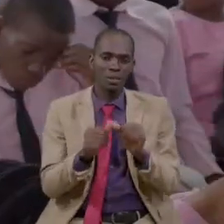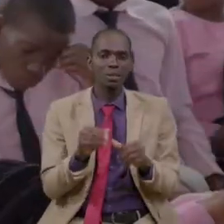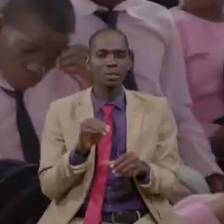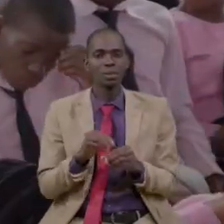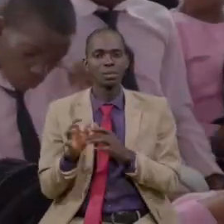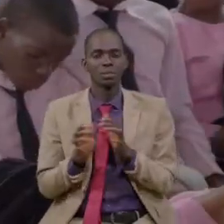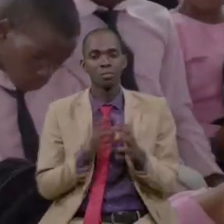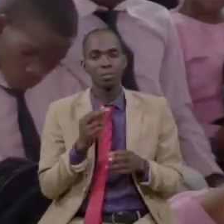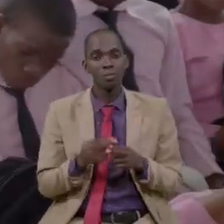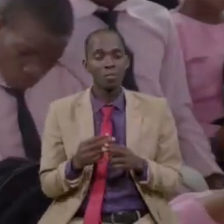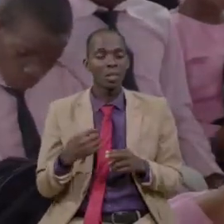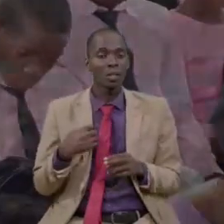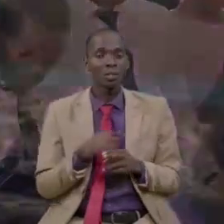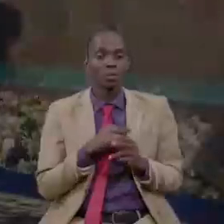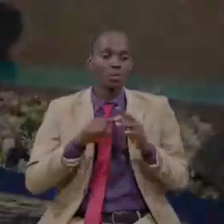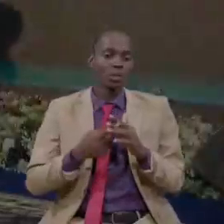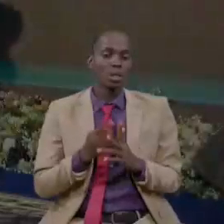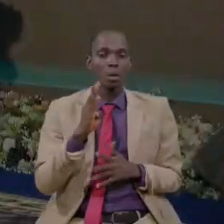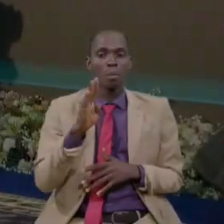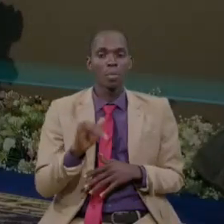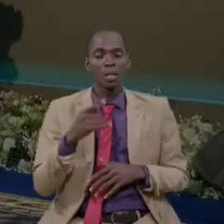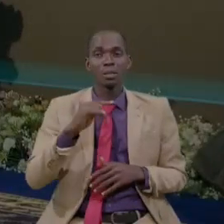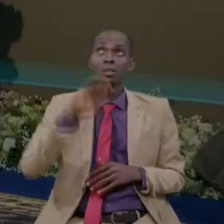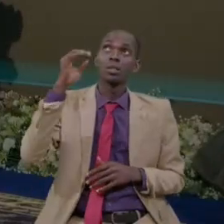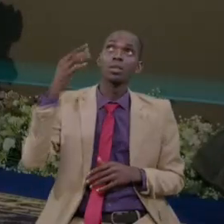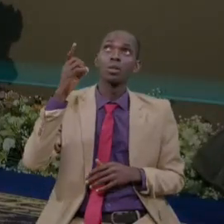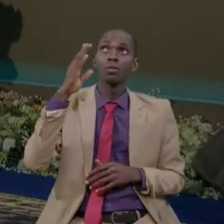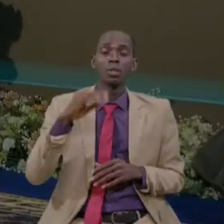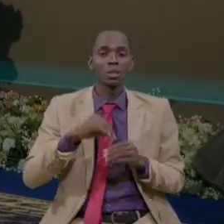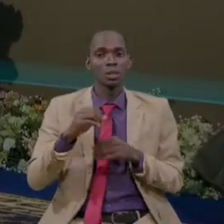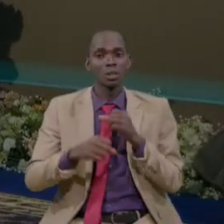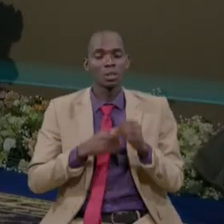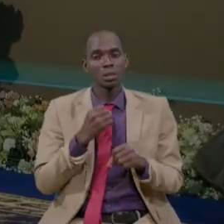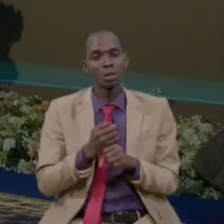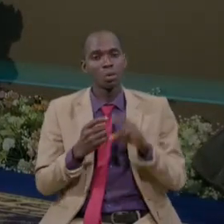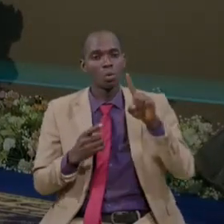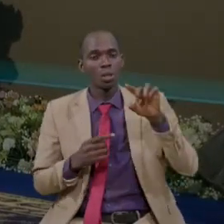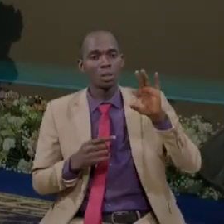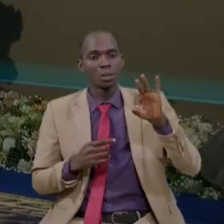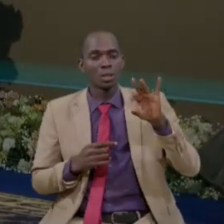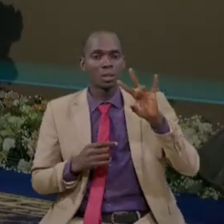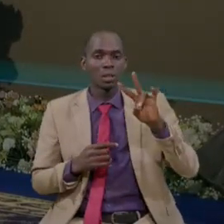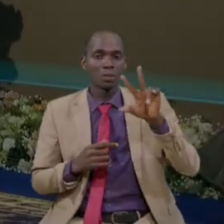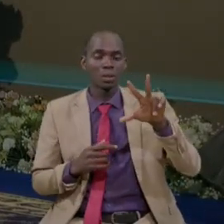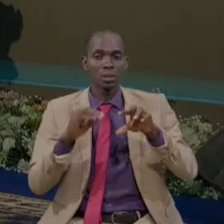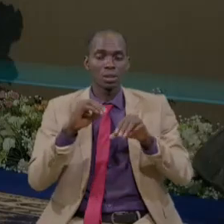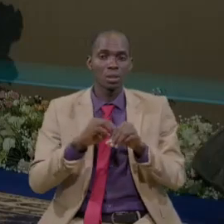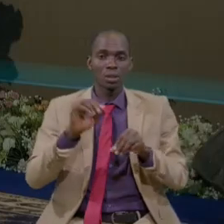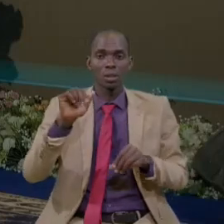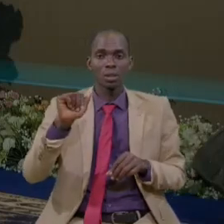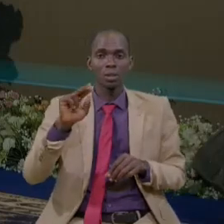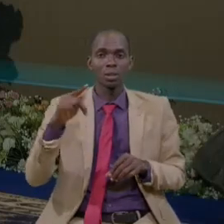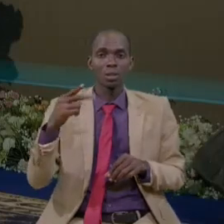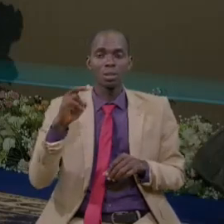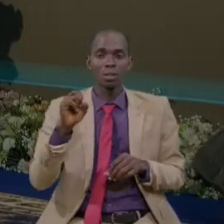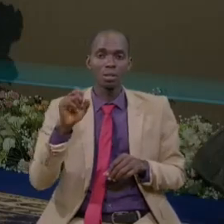by the grace of God, Deeper Life, 1973, August. And from that very